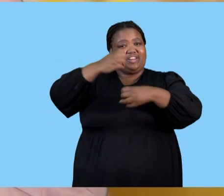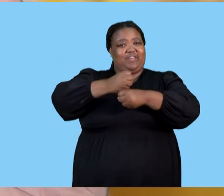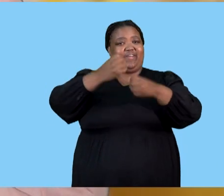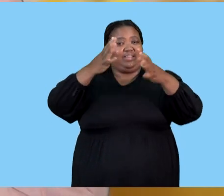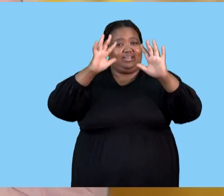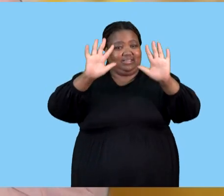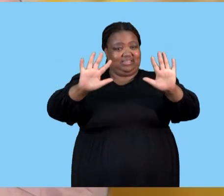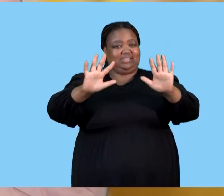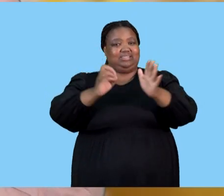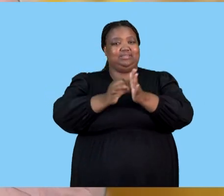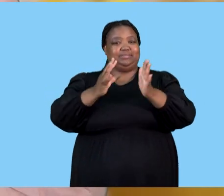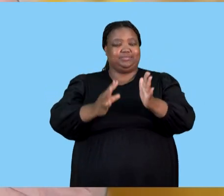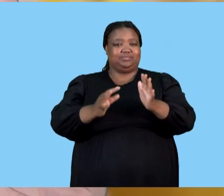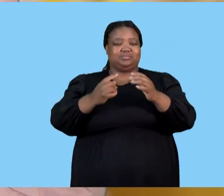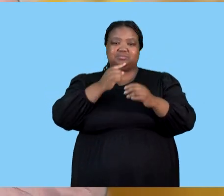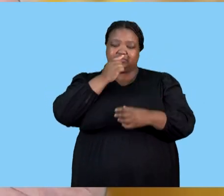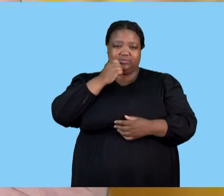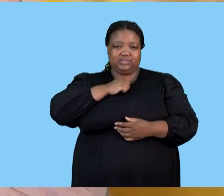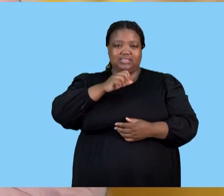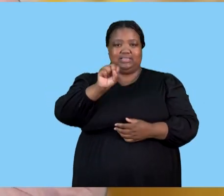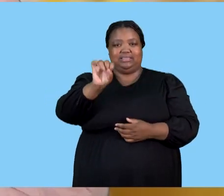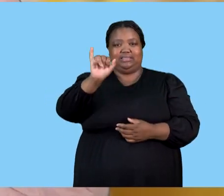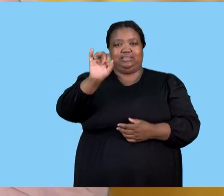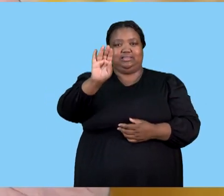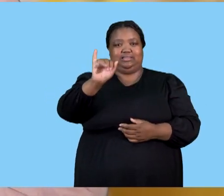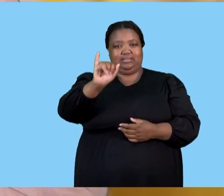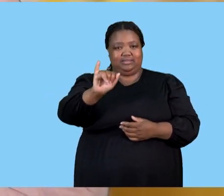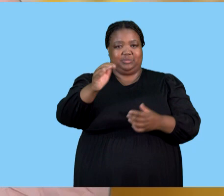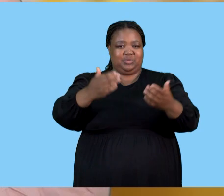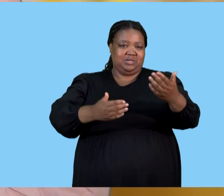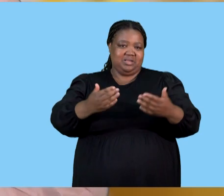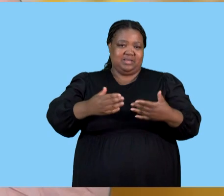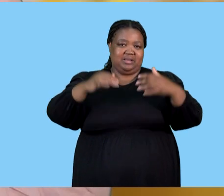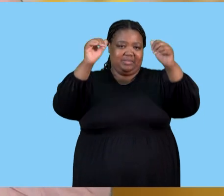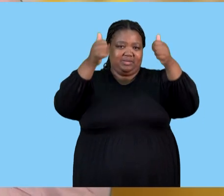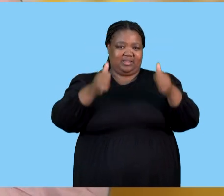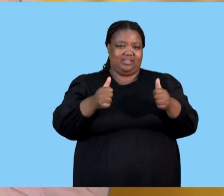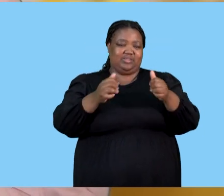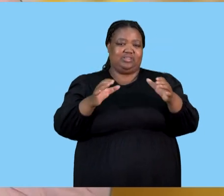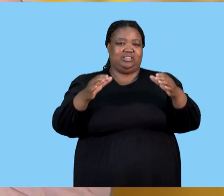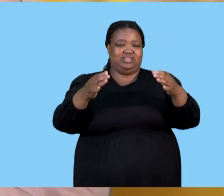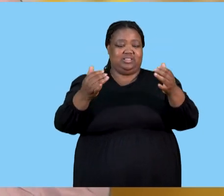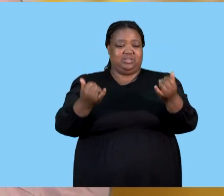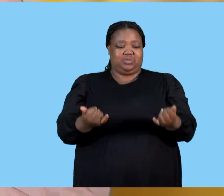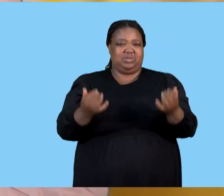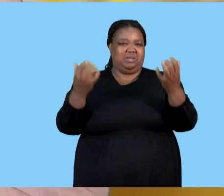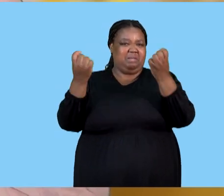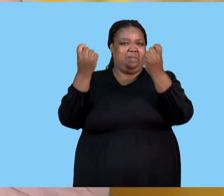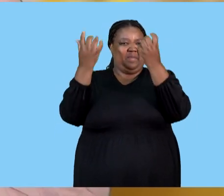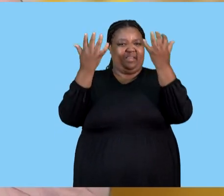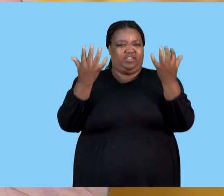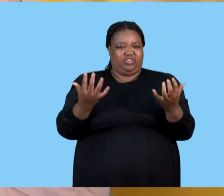Greetings, Cretan learners. My name is Mr. Simbi and welcome to today's accounting class. In today's class, I'm going to be talking